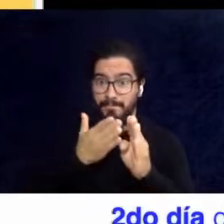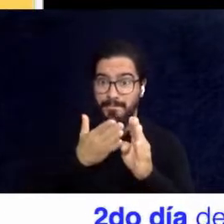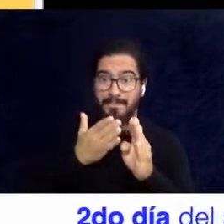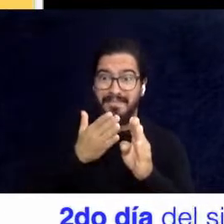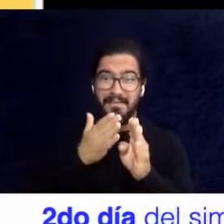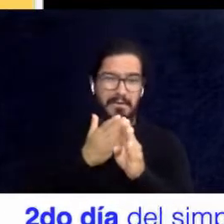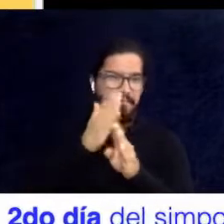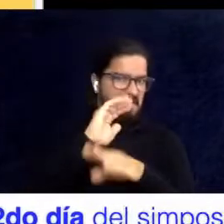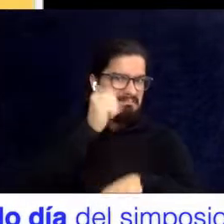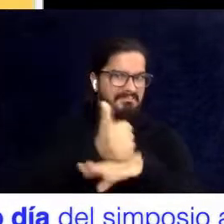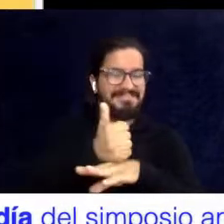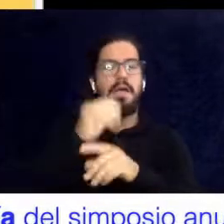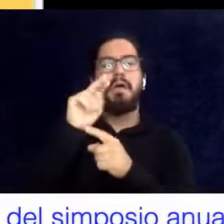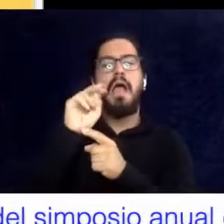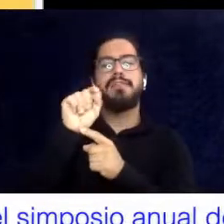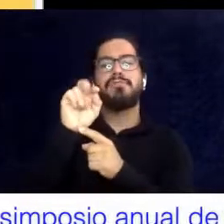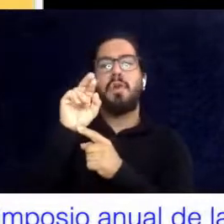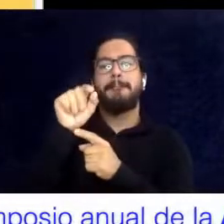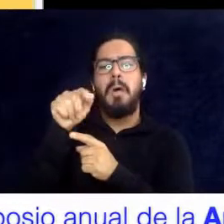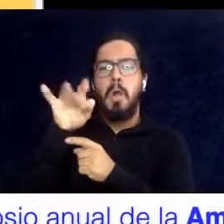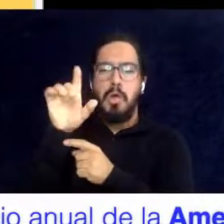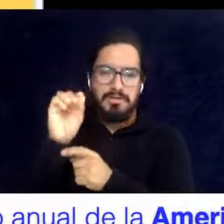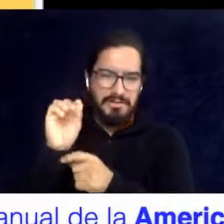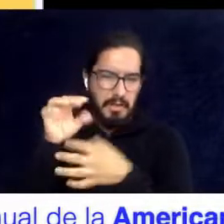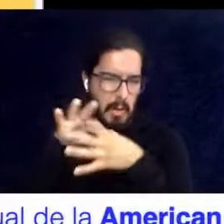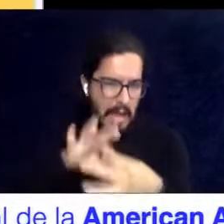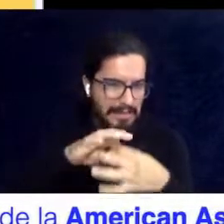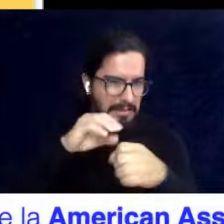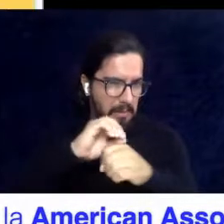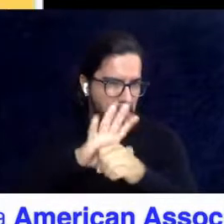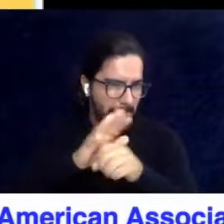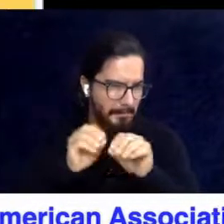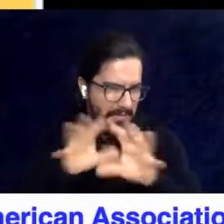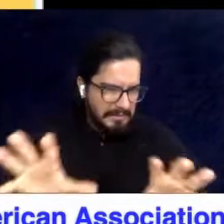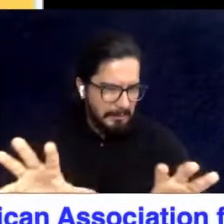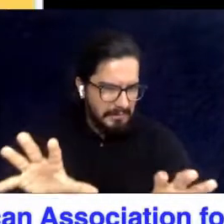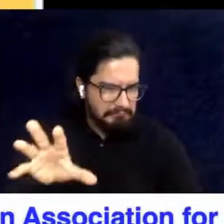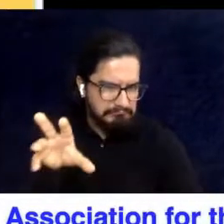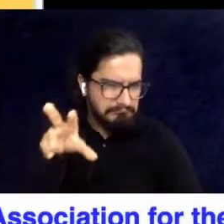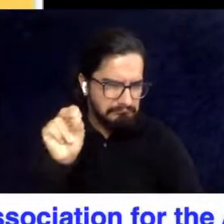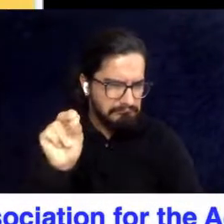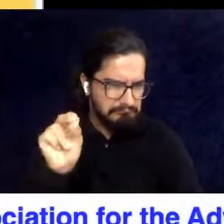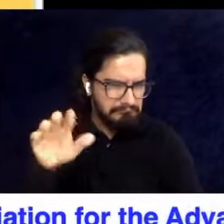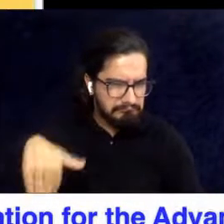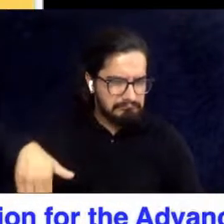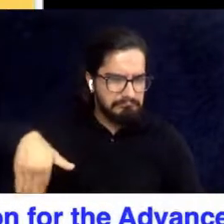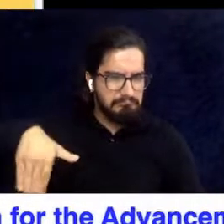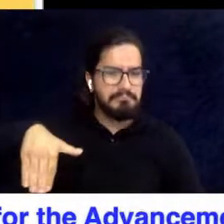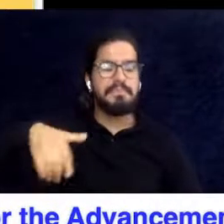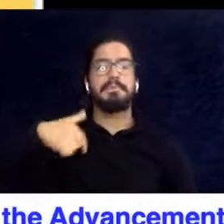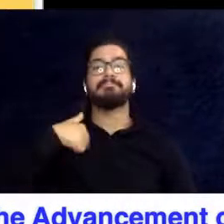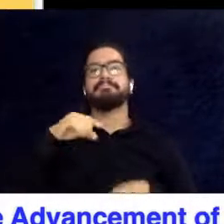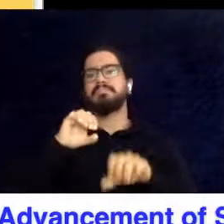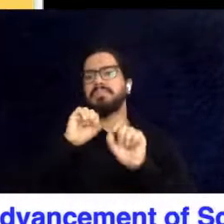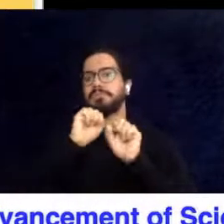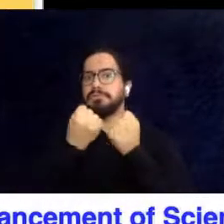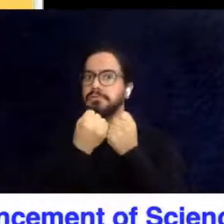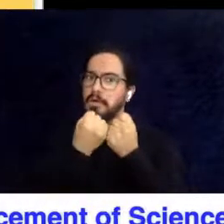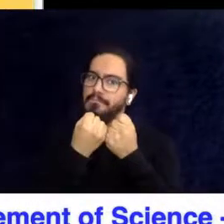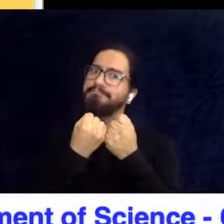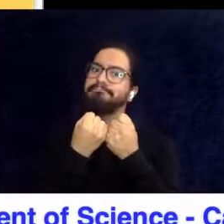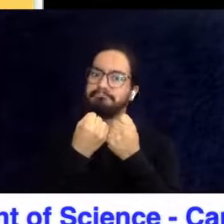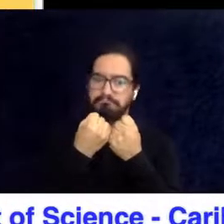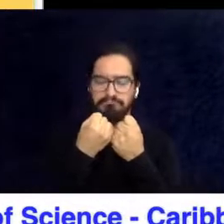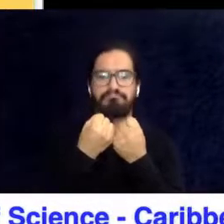And I think especially for me as a cultural anthropologist, as a social anthropologist, a lot of what I do is to interview